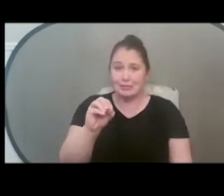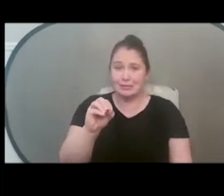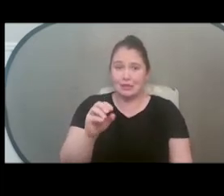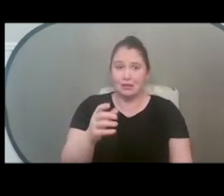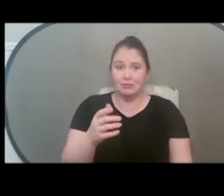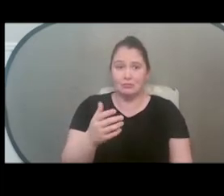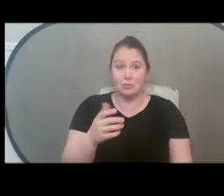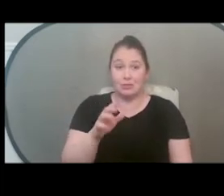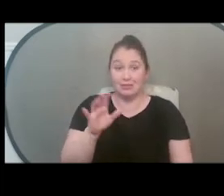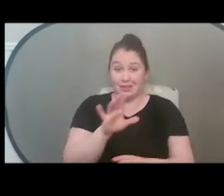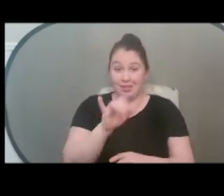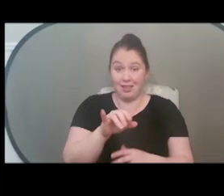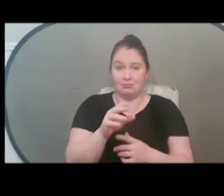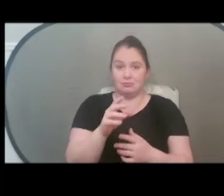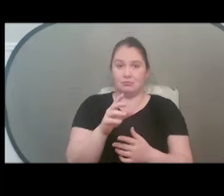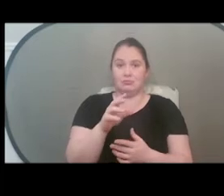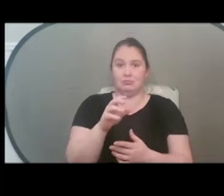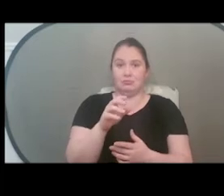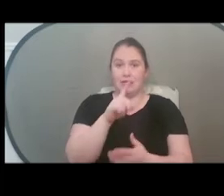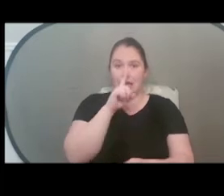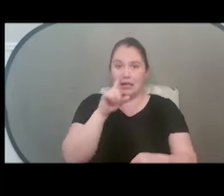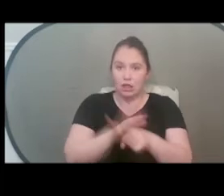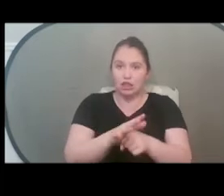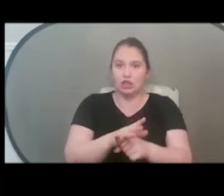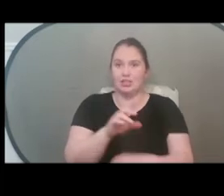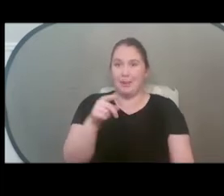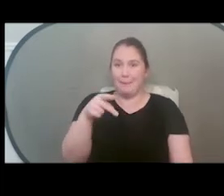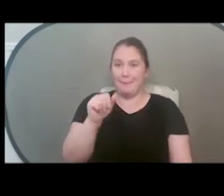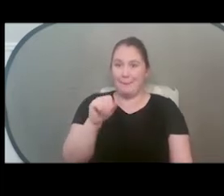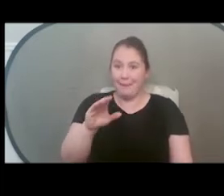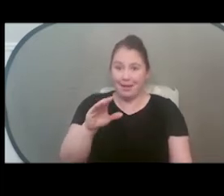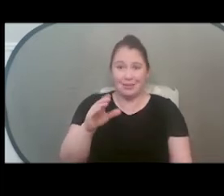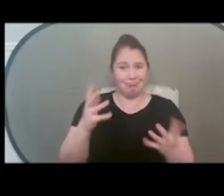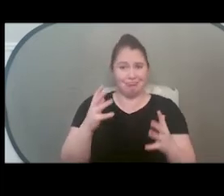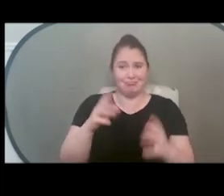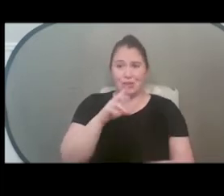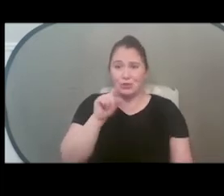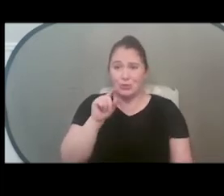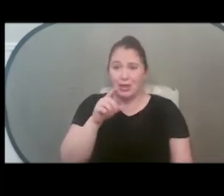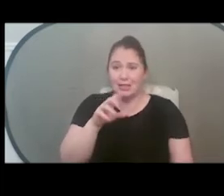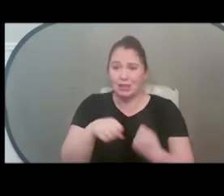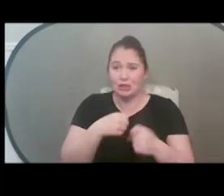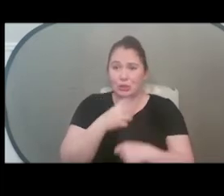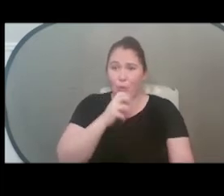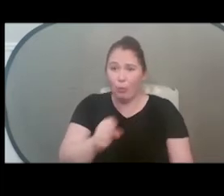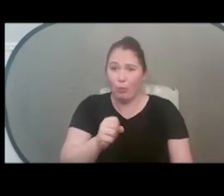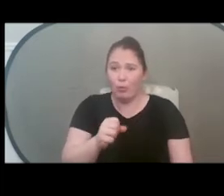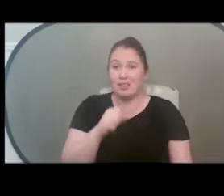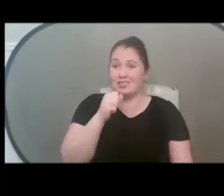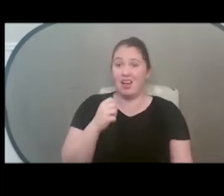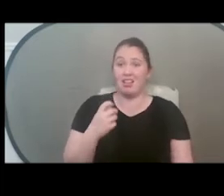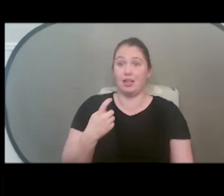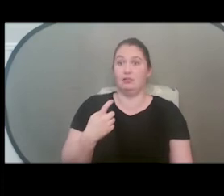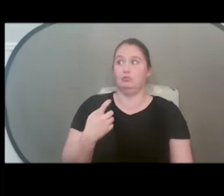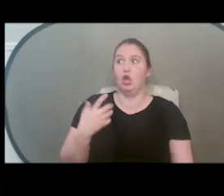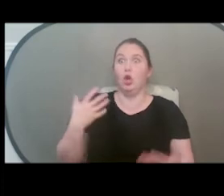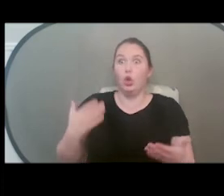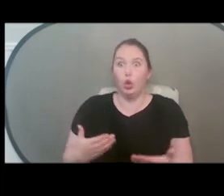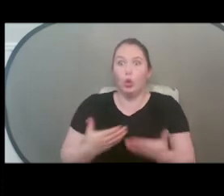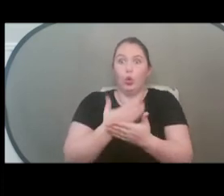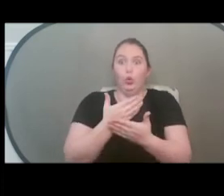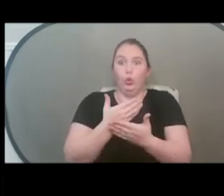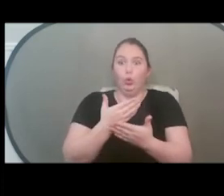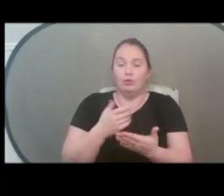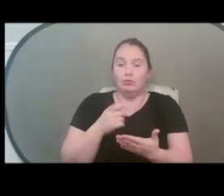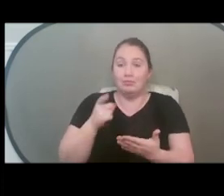did the dedication. So it's 20 years old for PAC. Mm-hmm. So it's not like brand new. The science wing